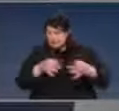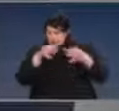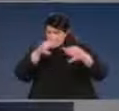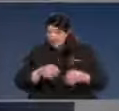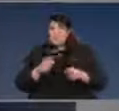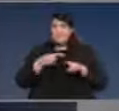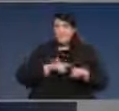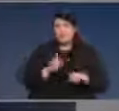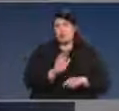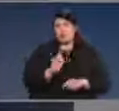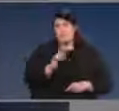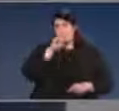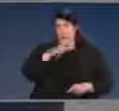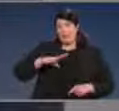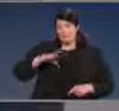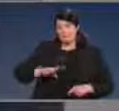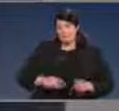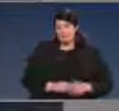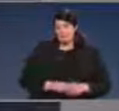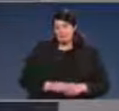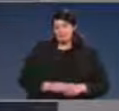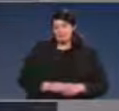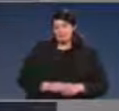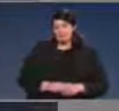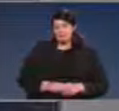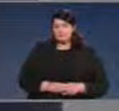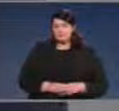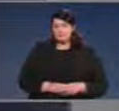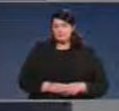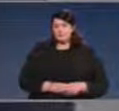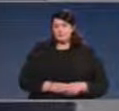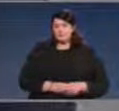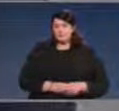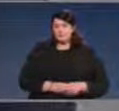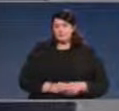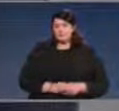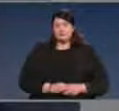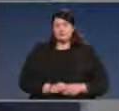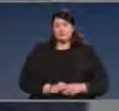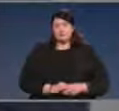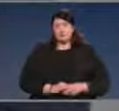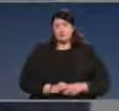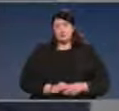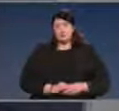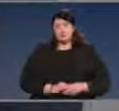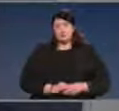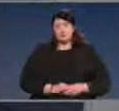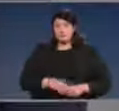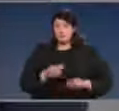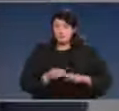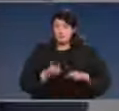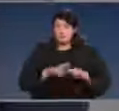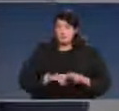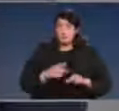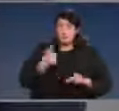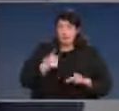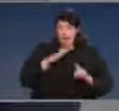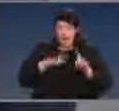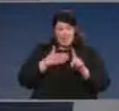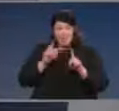We need to get, as soon as we can and as best as we're able to, in a situation where we have fewer businesses dependent